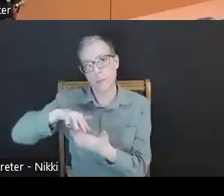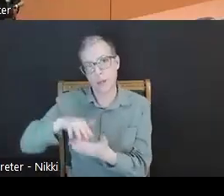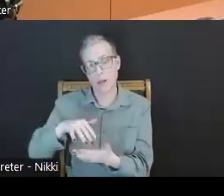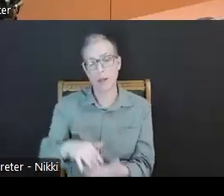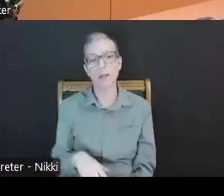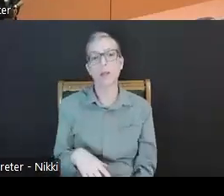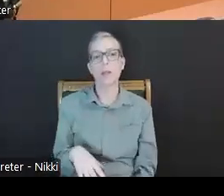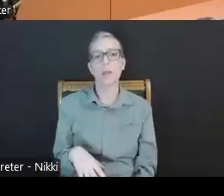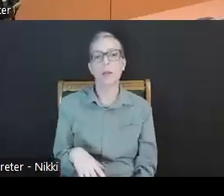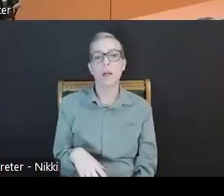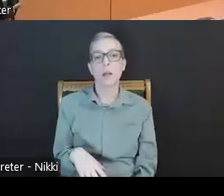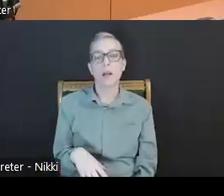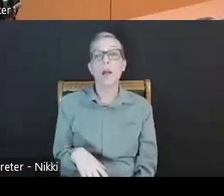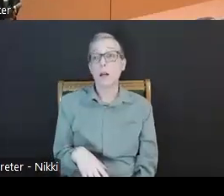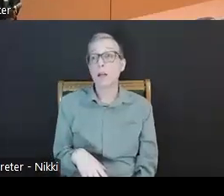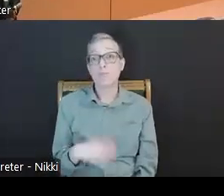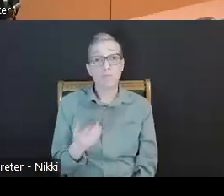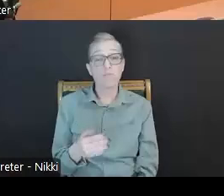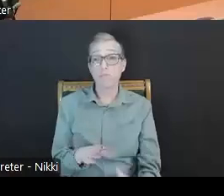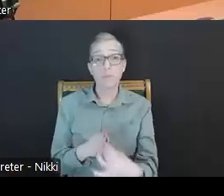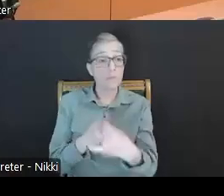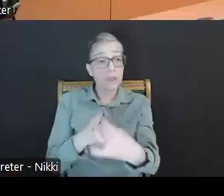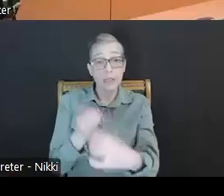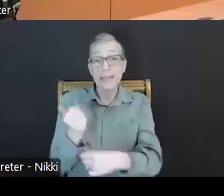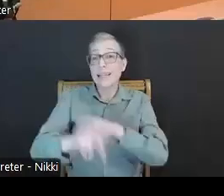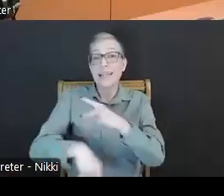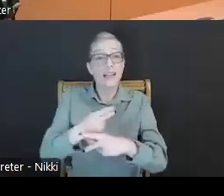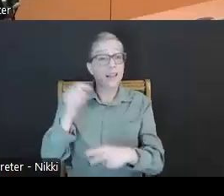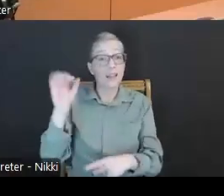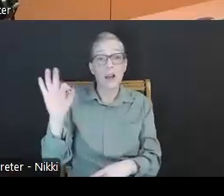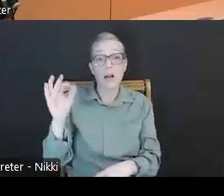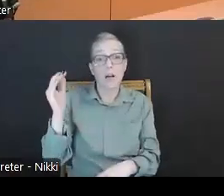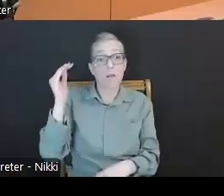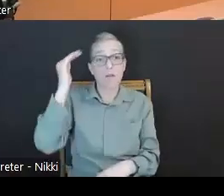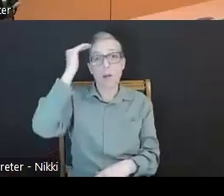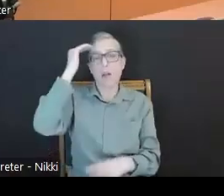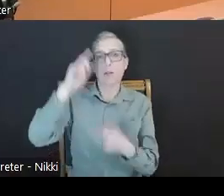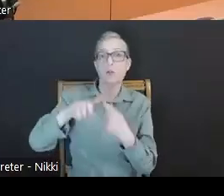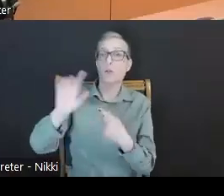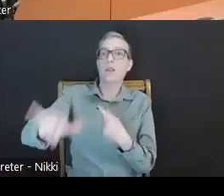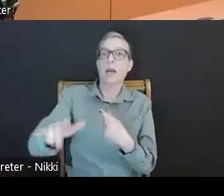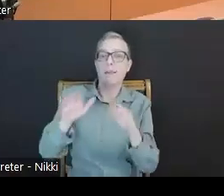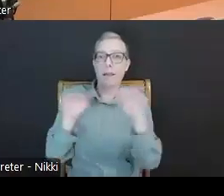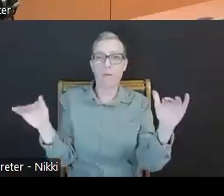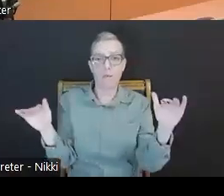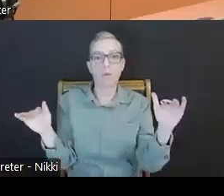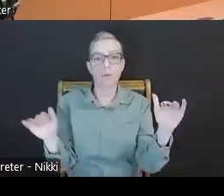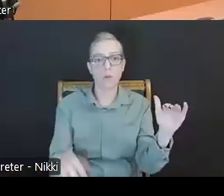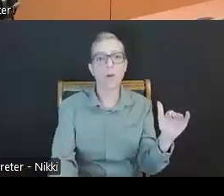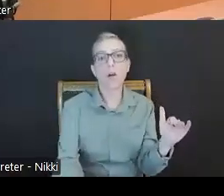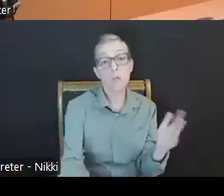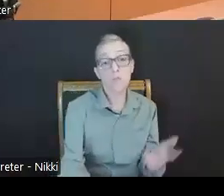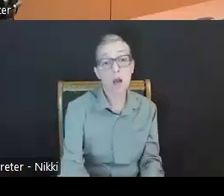certainly facilitating any kind of knowledge to that level would